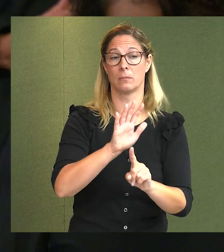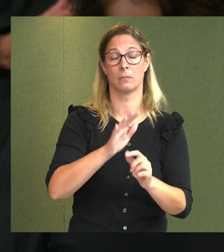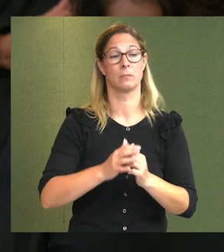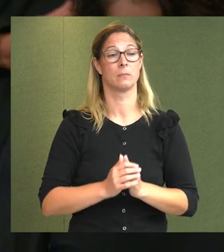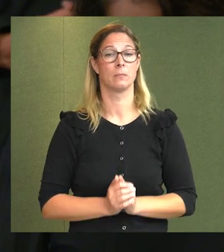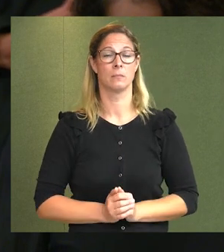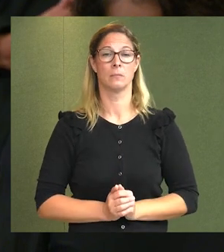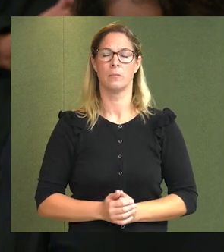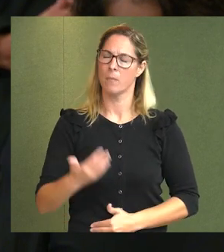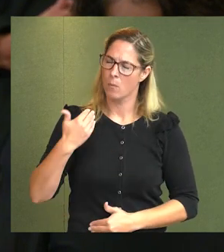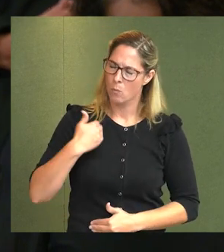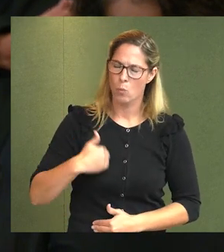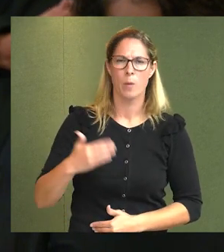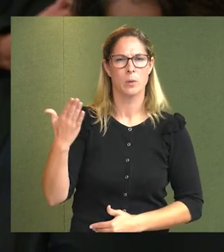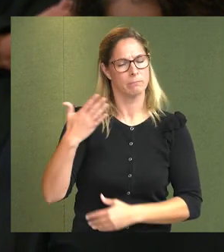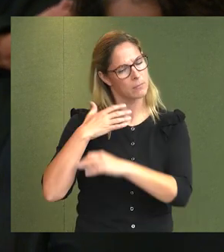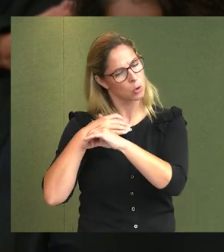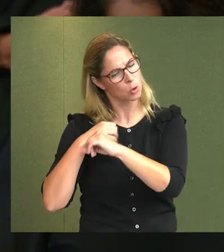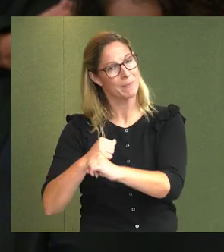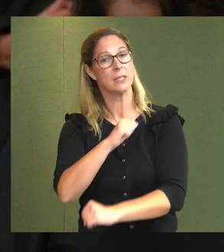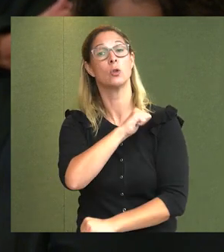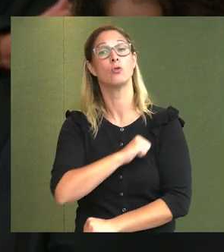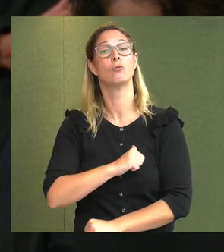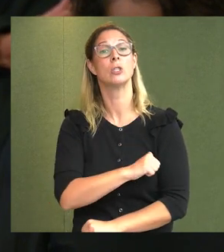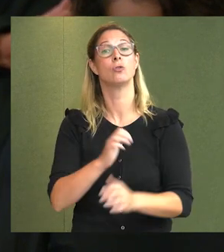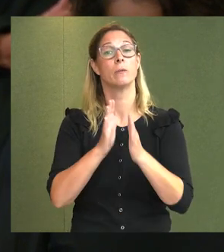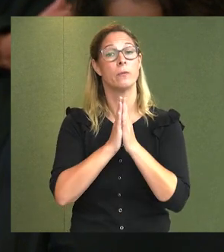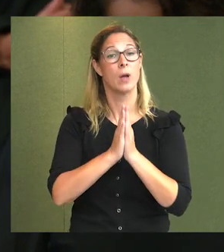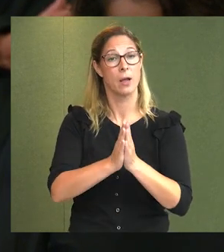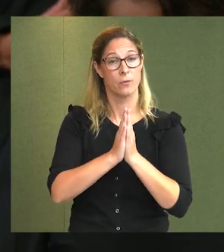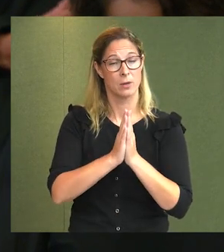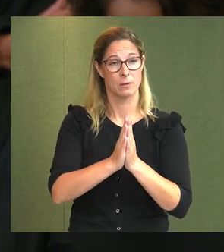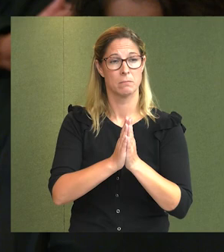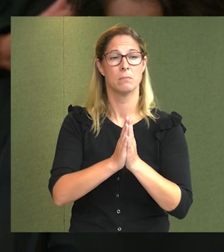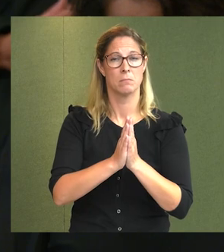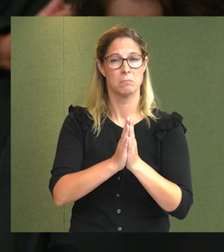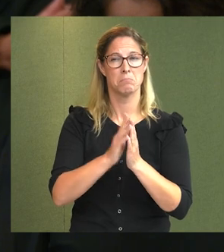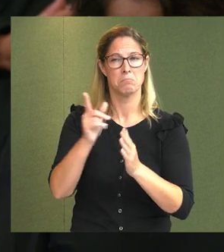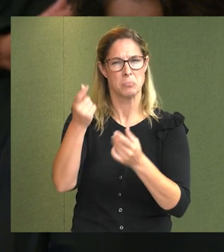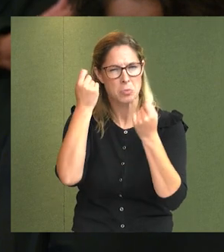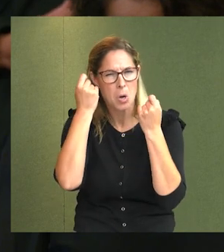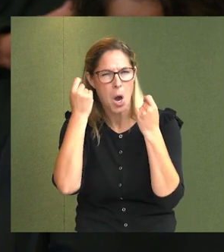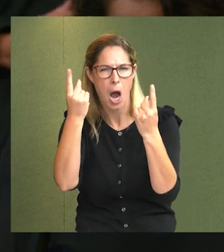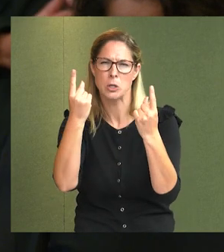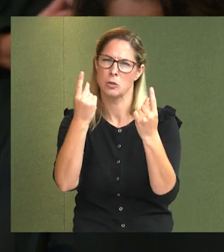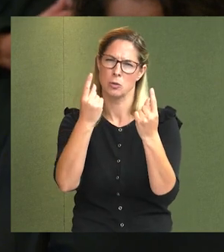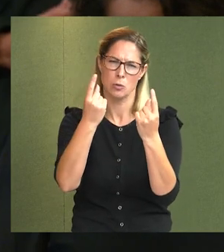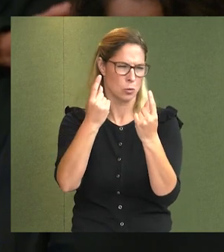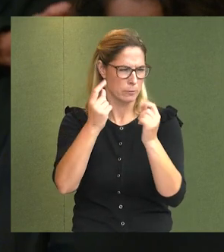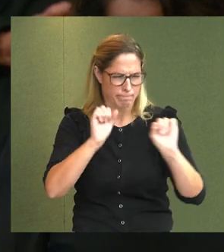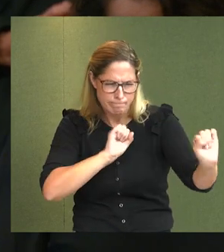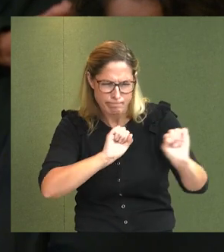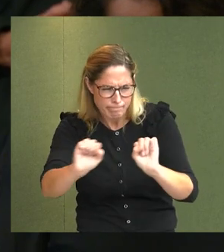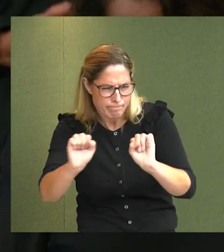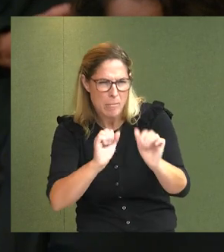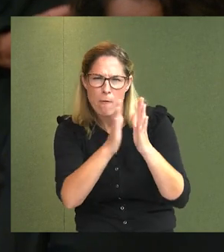A woman of committed Christian faith who understood people of all faiths and none.